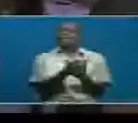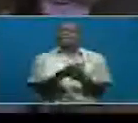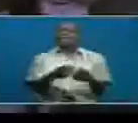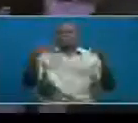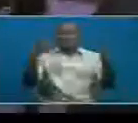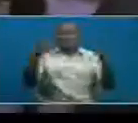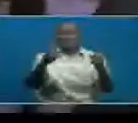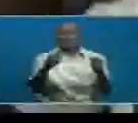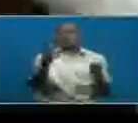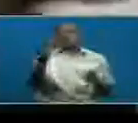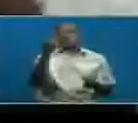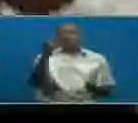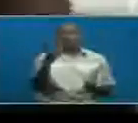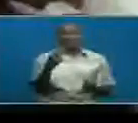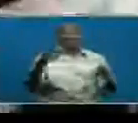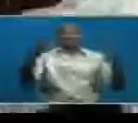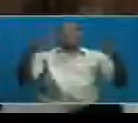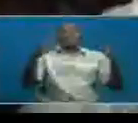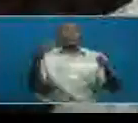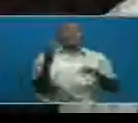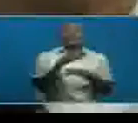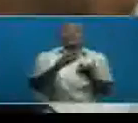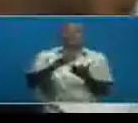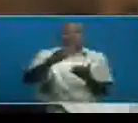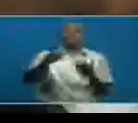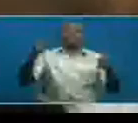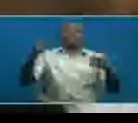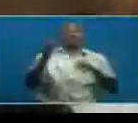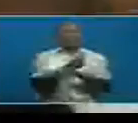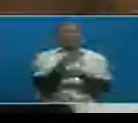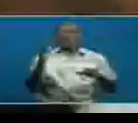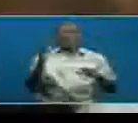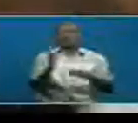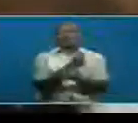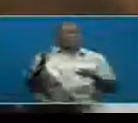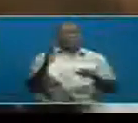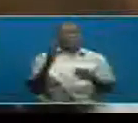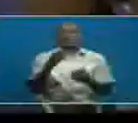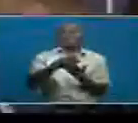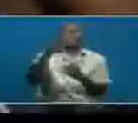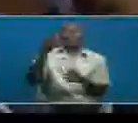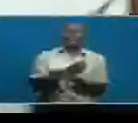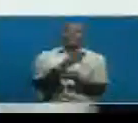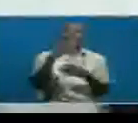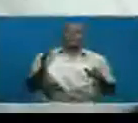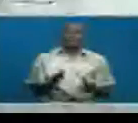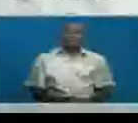play hard against them. You saw the scores. Yeah, yo, cap no, yebe jabe fi. Oh, yebe yebe ko ene yebe wi ni bi bia.